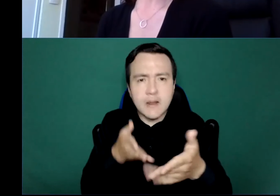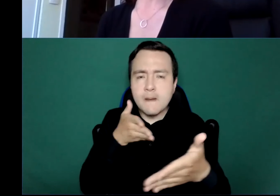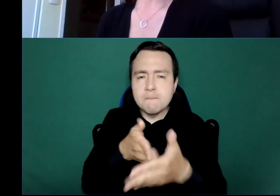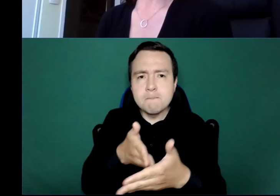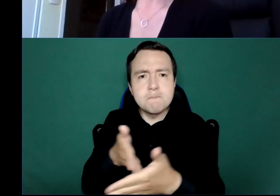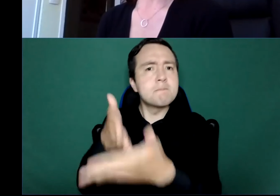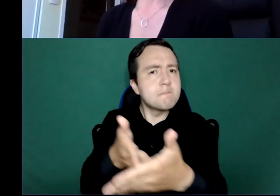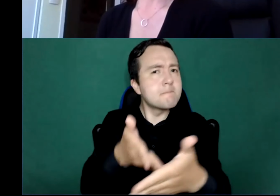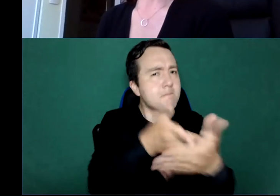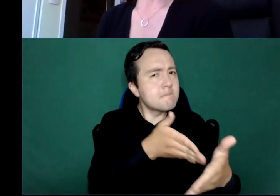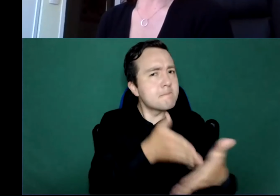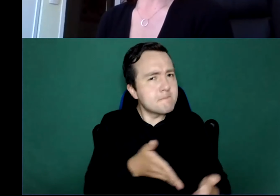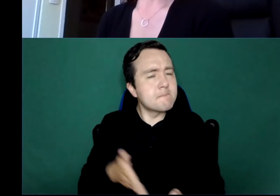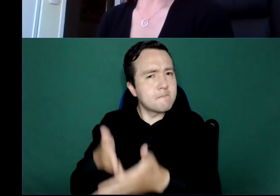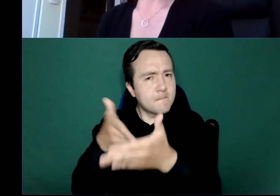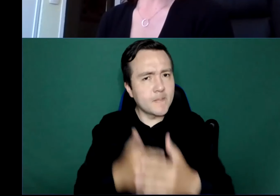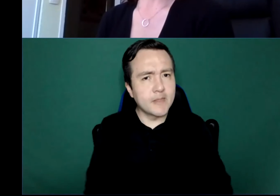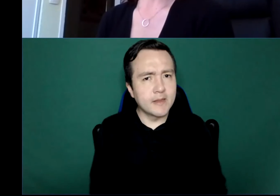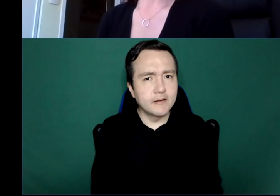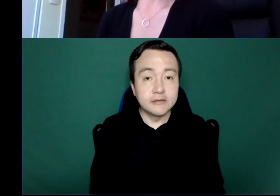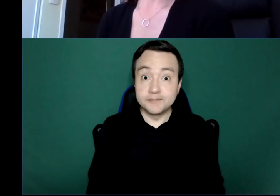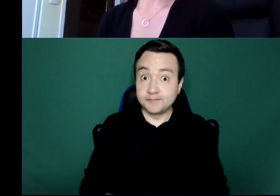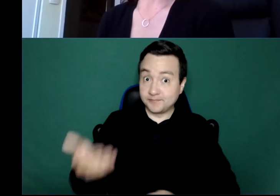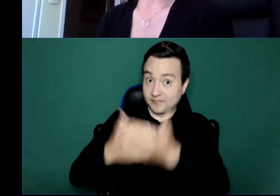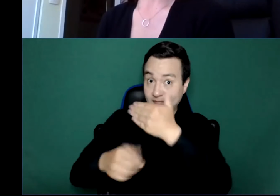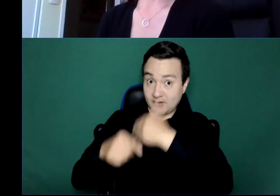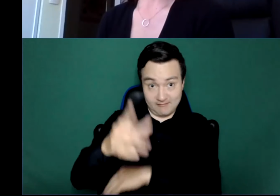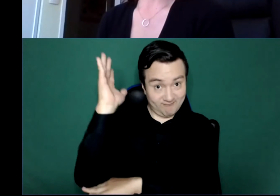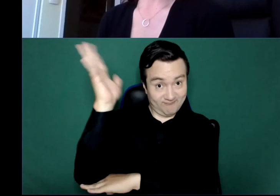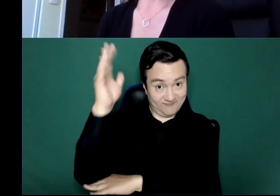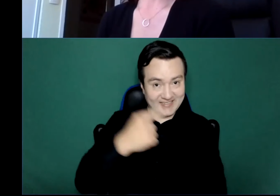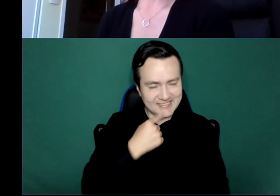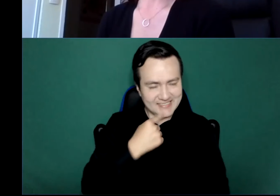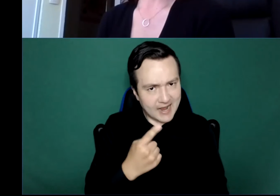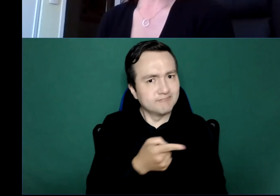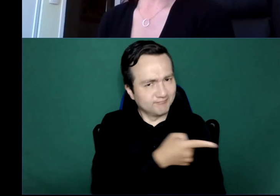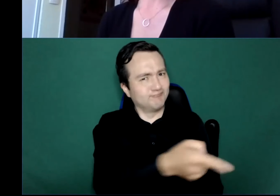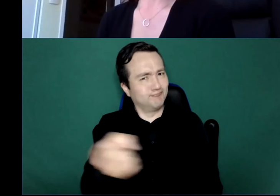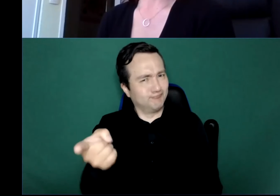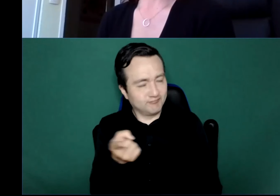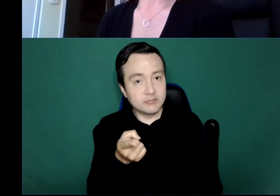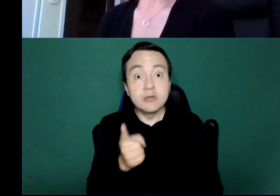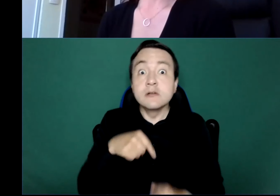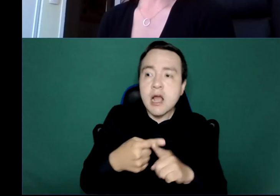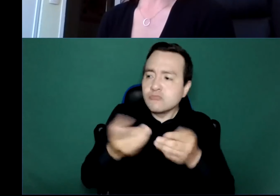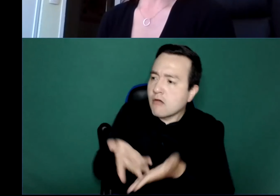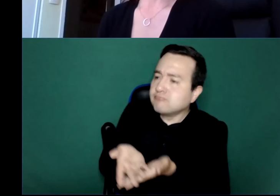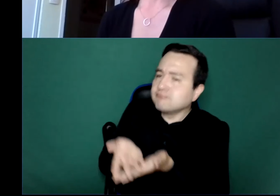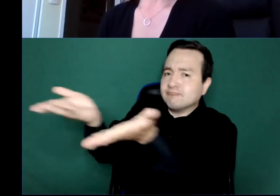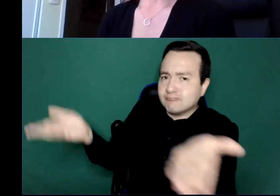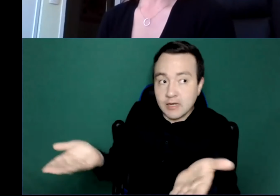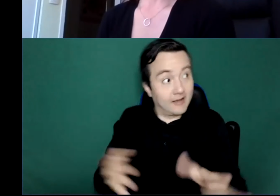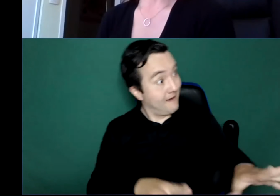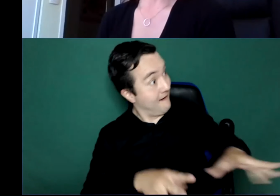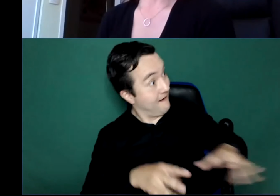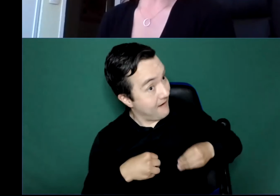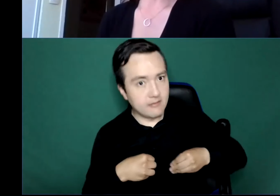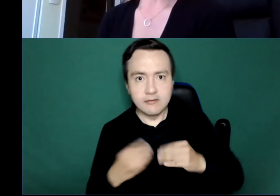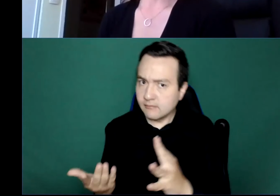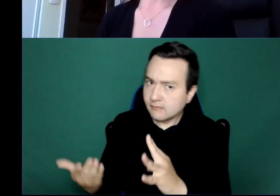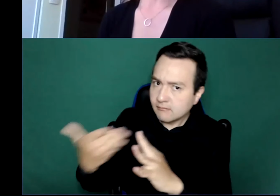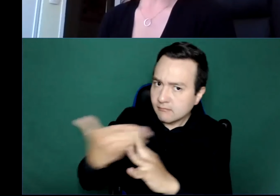availability, acceptability, and affordability, but really drilling down and looking at the issue of effective coverage, which is